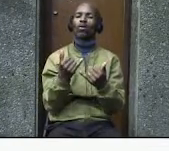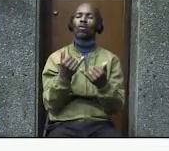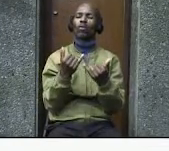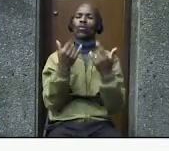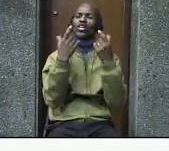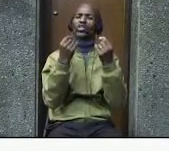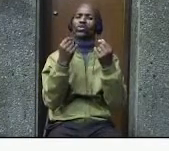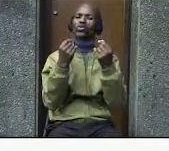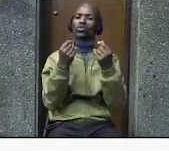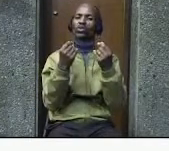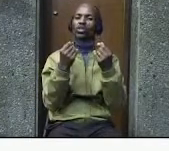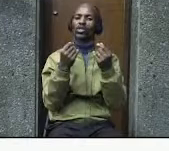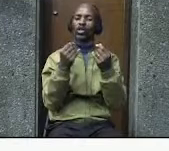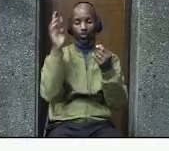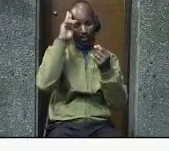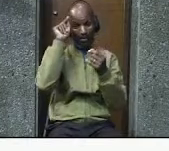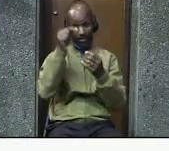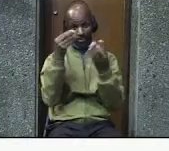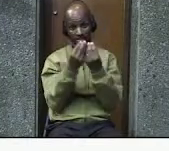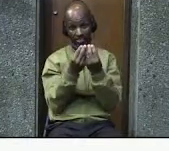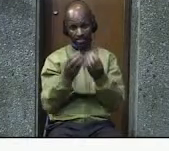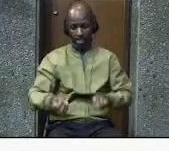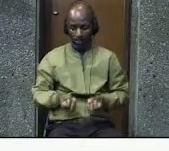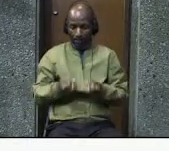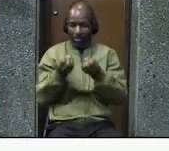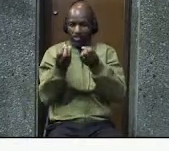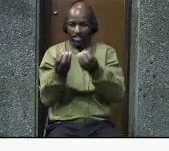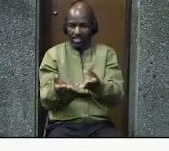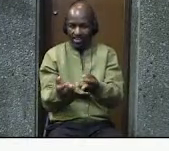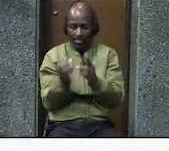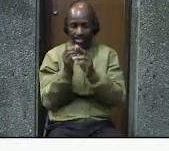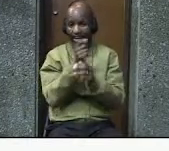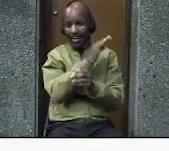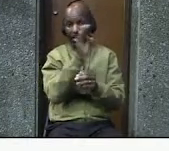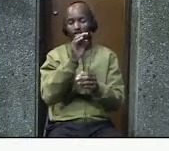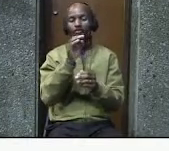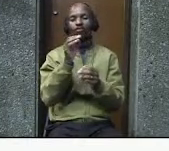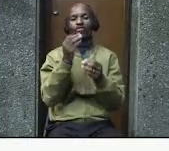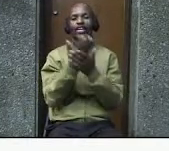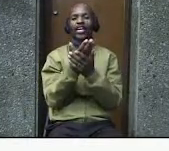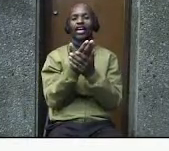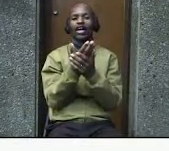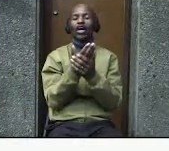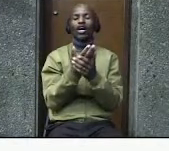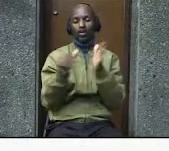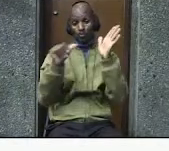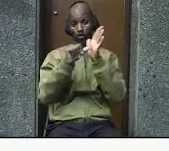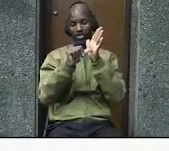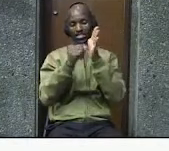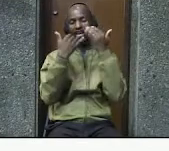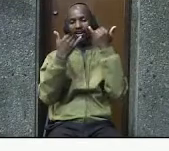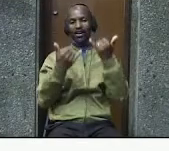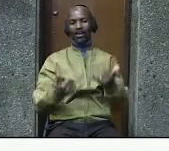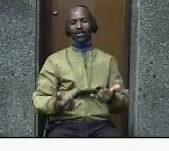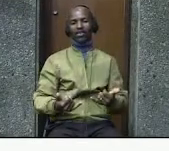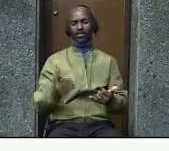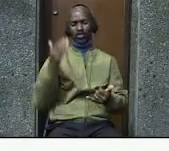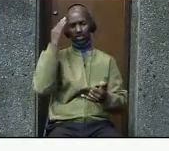about actually considering their submissions, if they at all they are considered? And